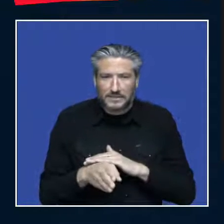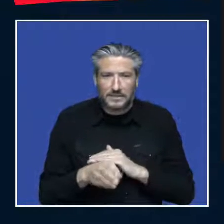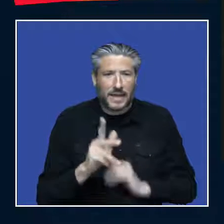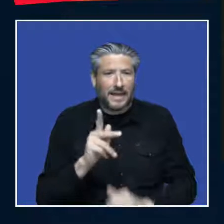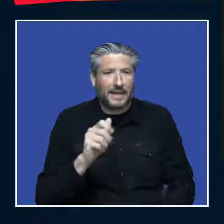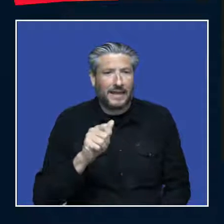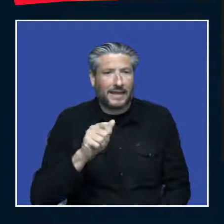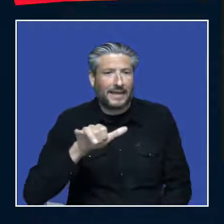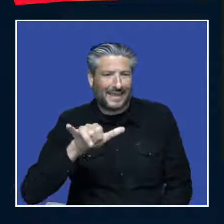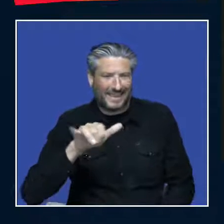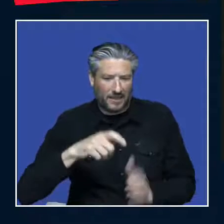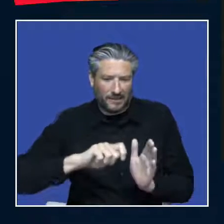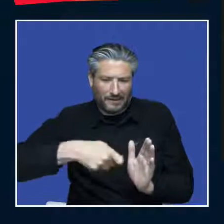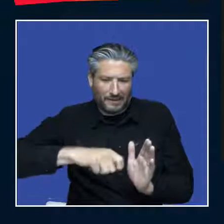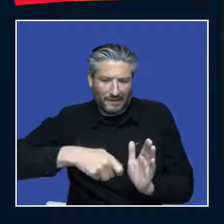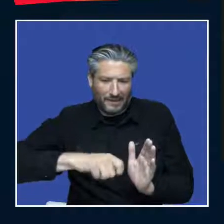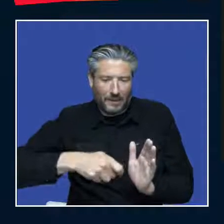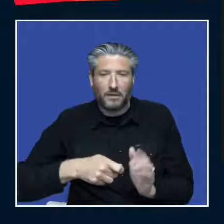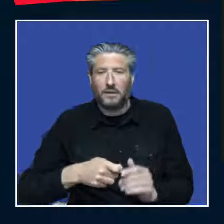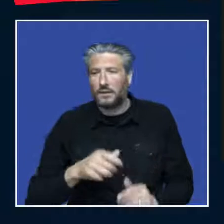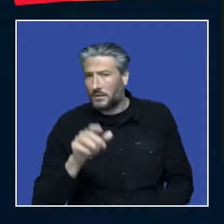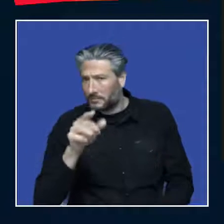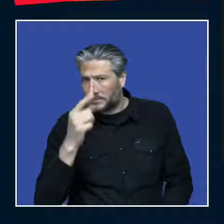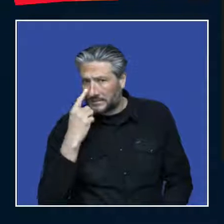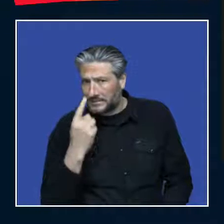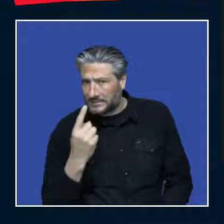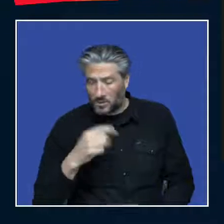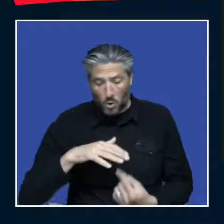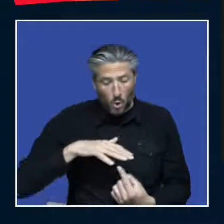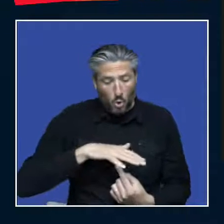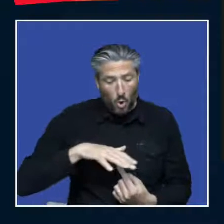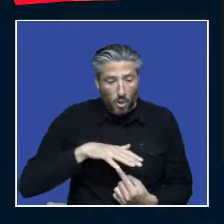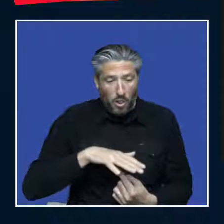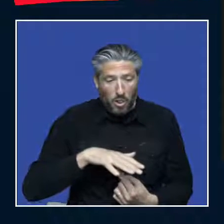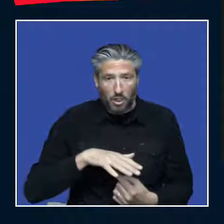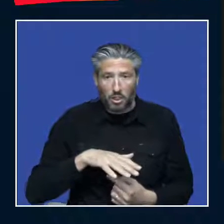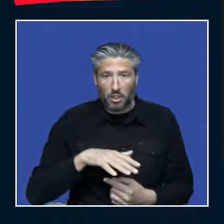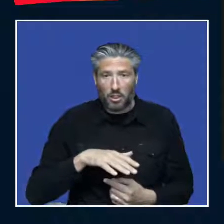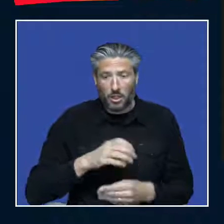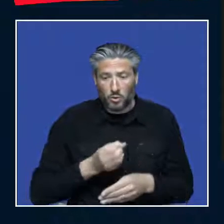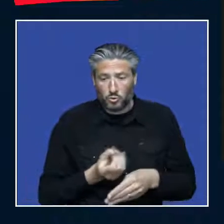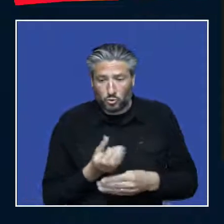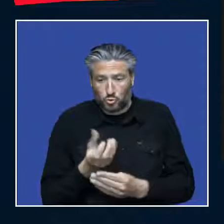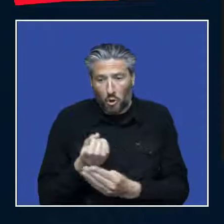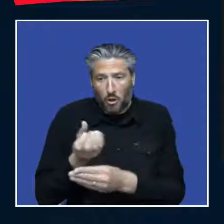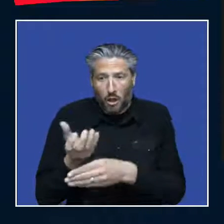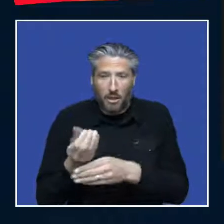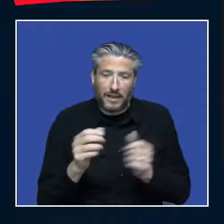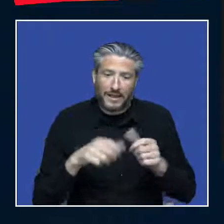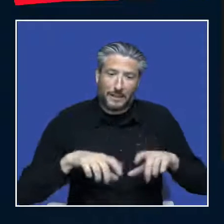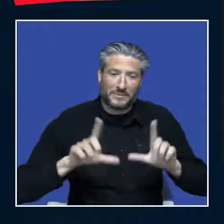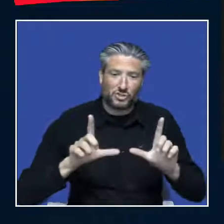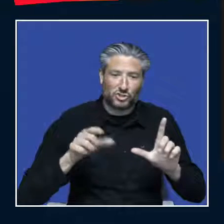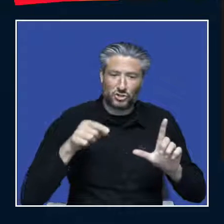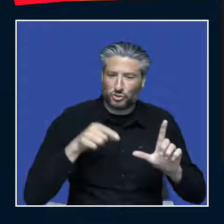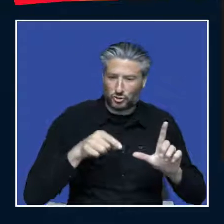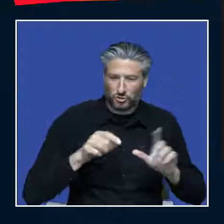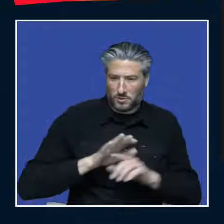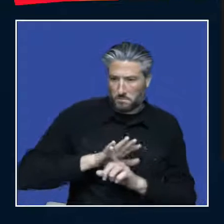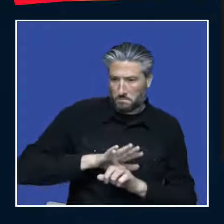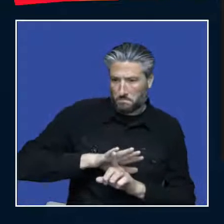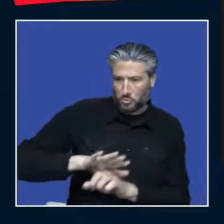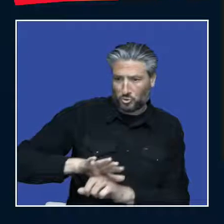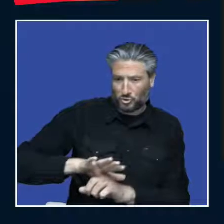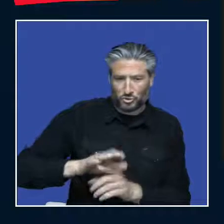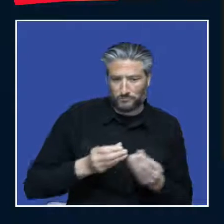now my locally created Docker image towards the Azure Container Registry, I need to log in